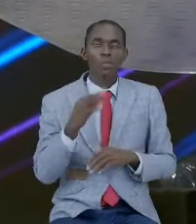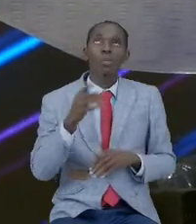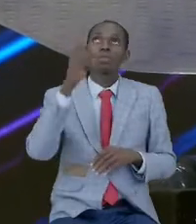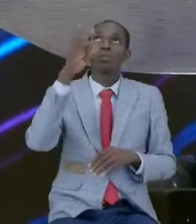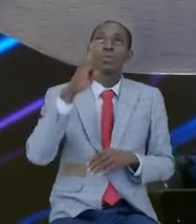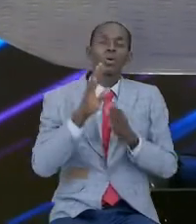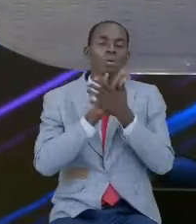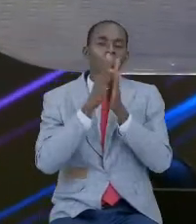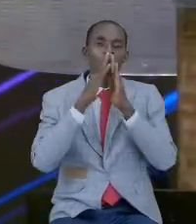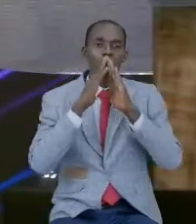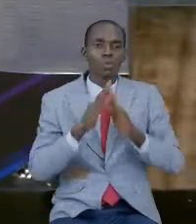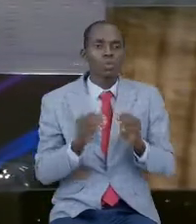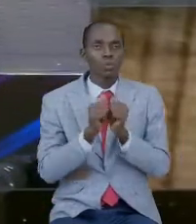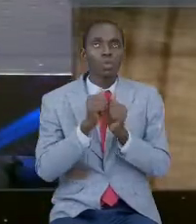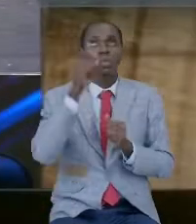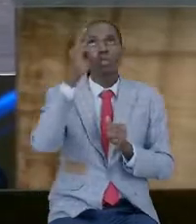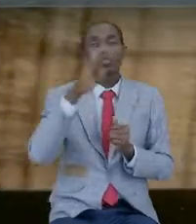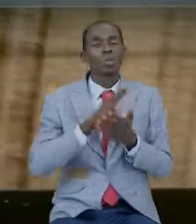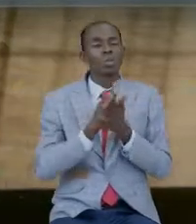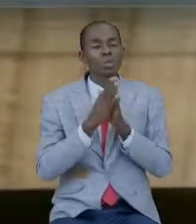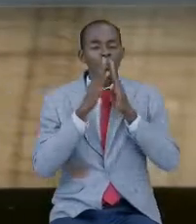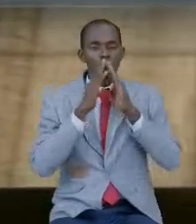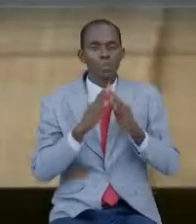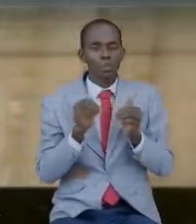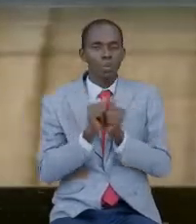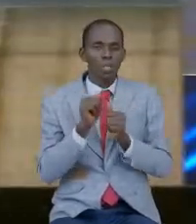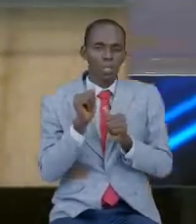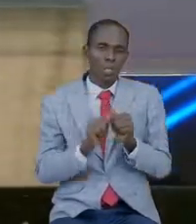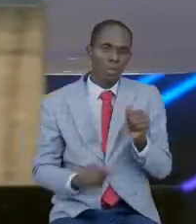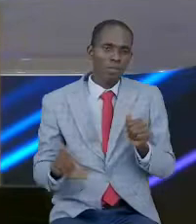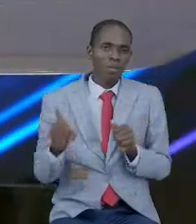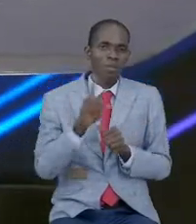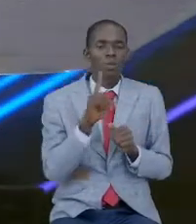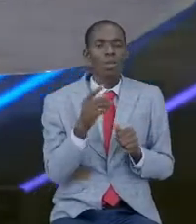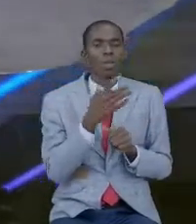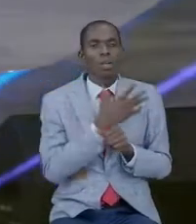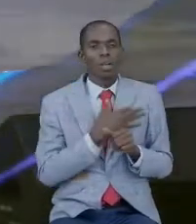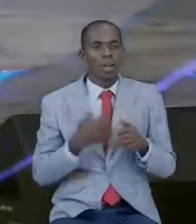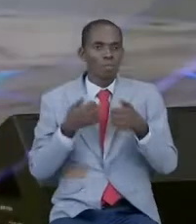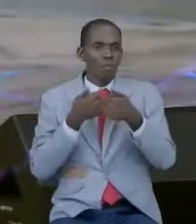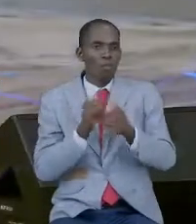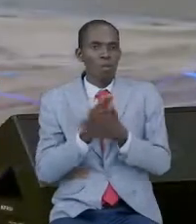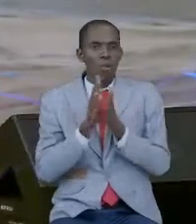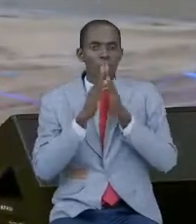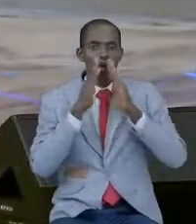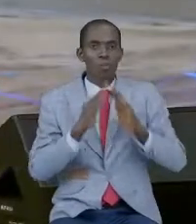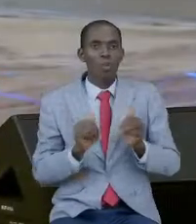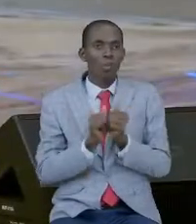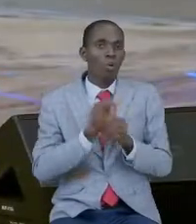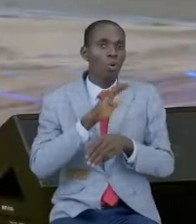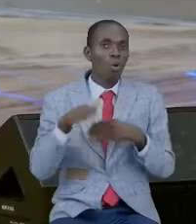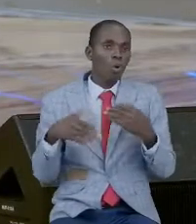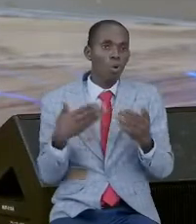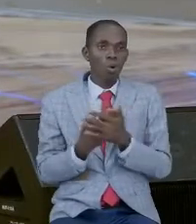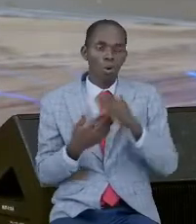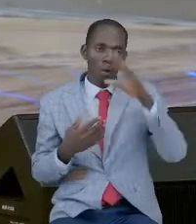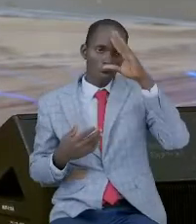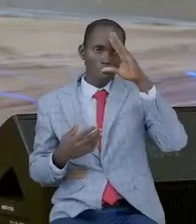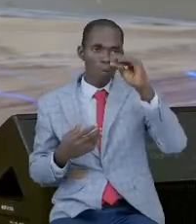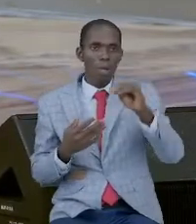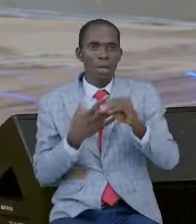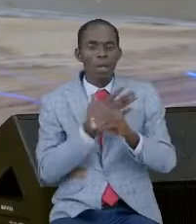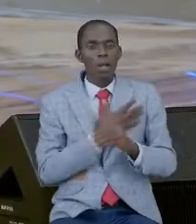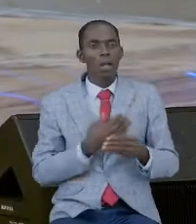God, and peace with everyone. Follow peace and with all men and holiness.